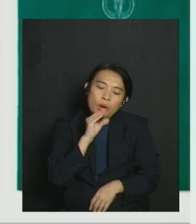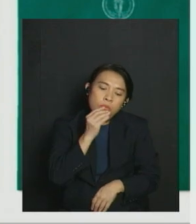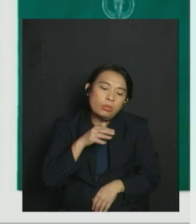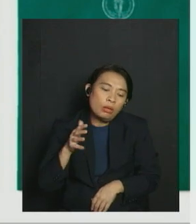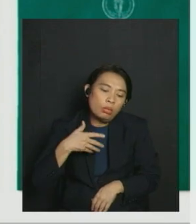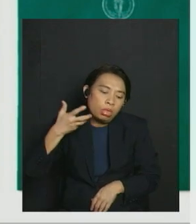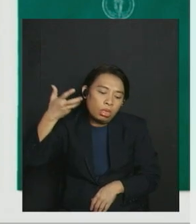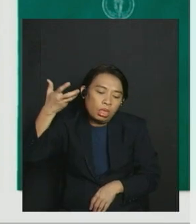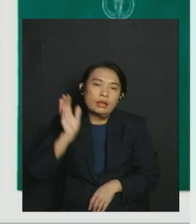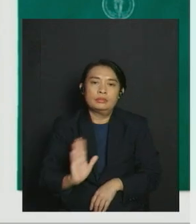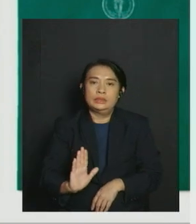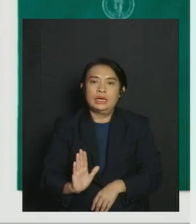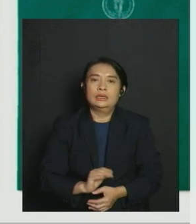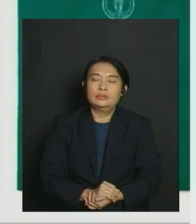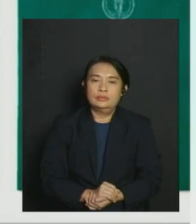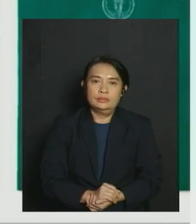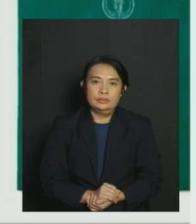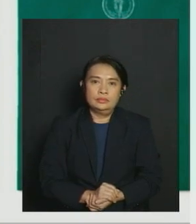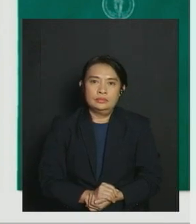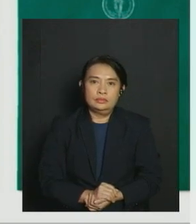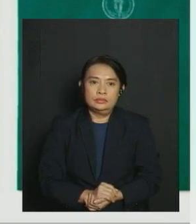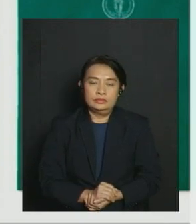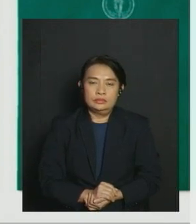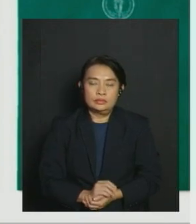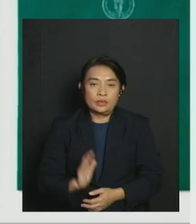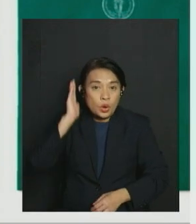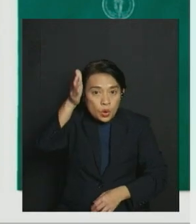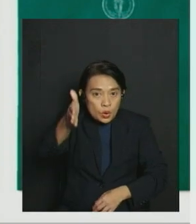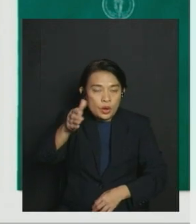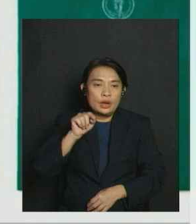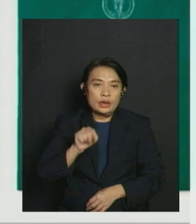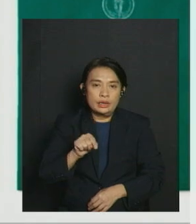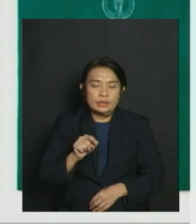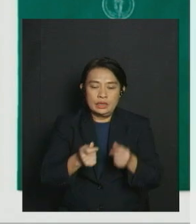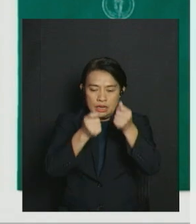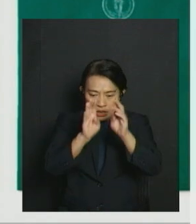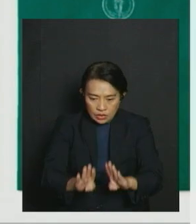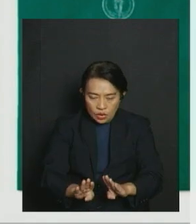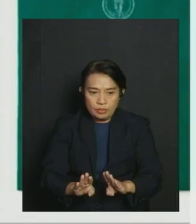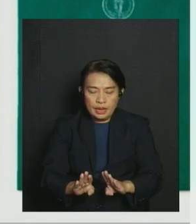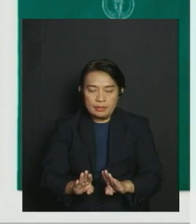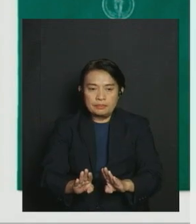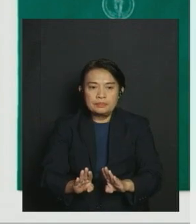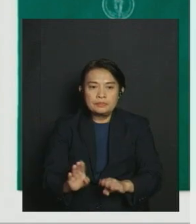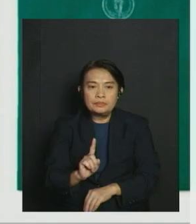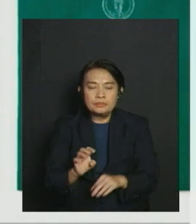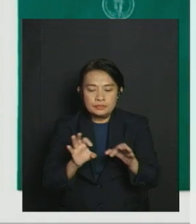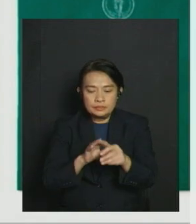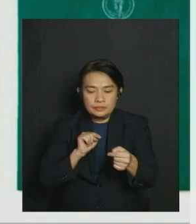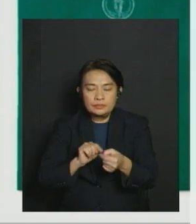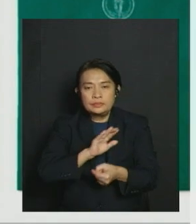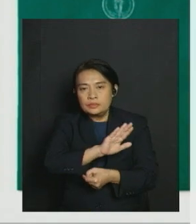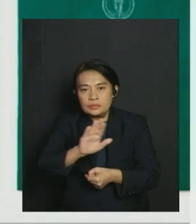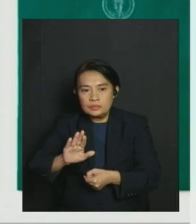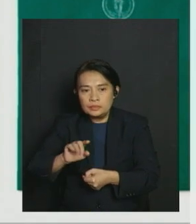So in the future, maybe we use the design, we use the corporate identity to publish more and more, to